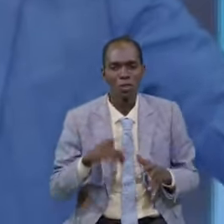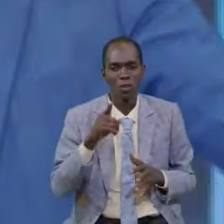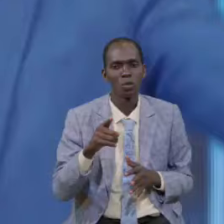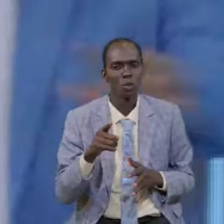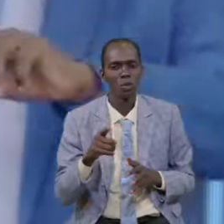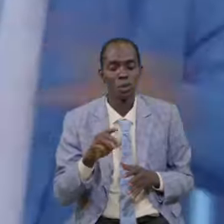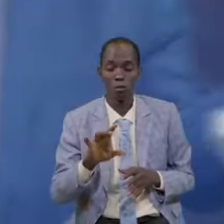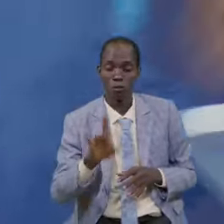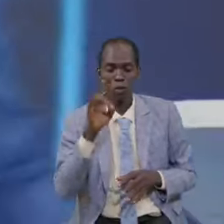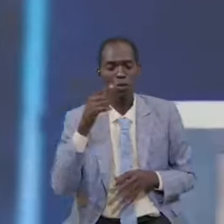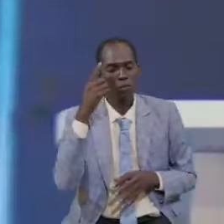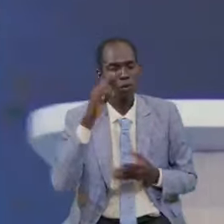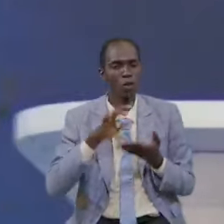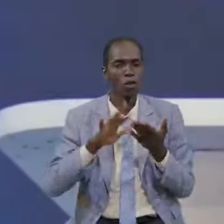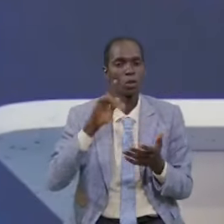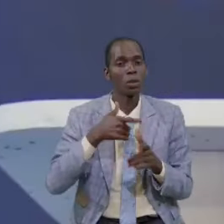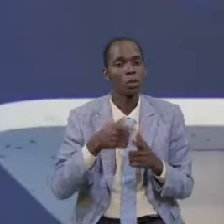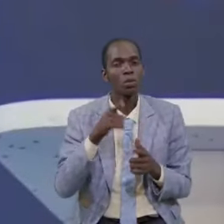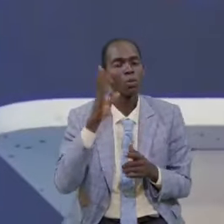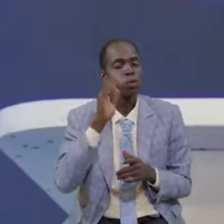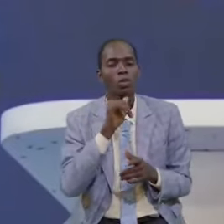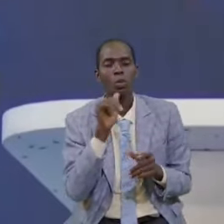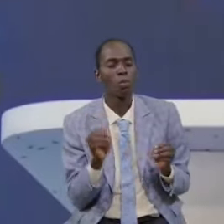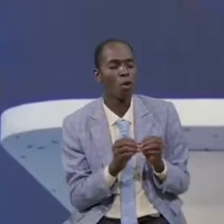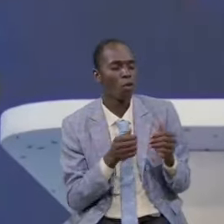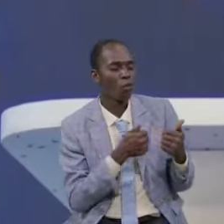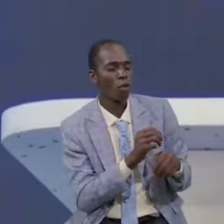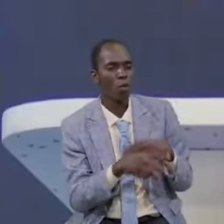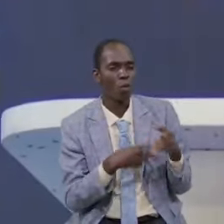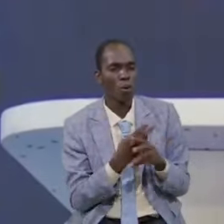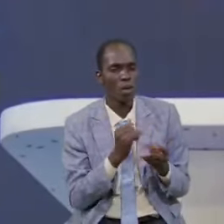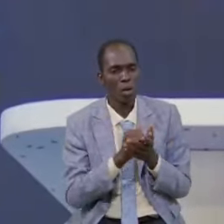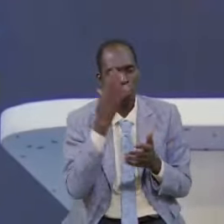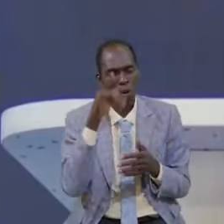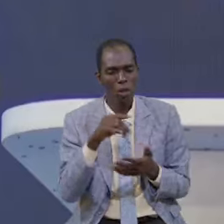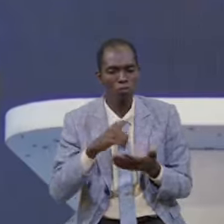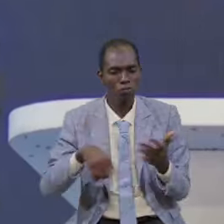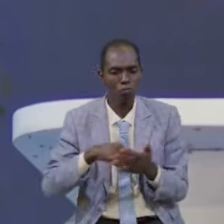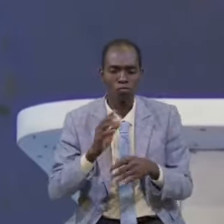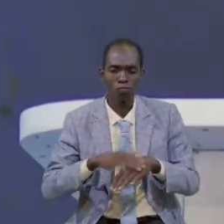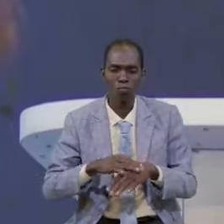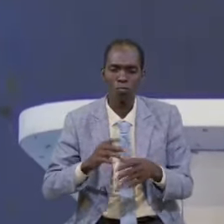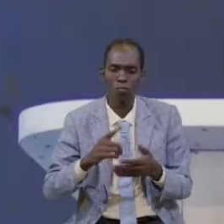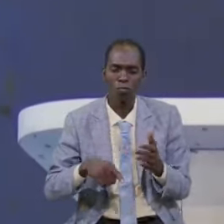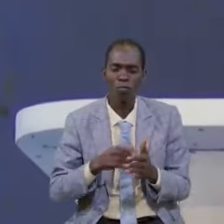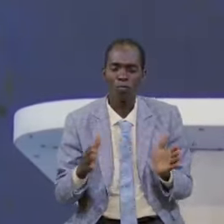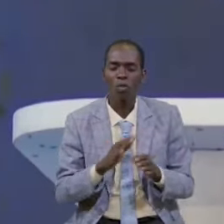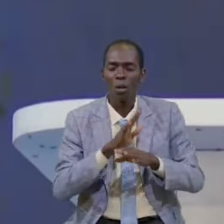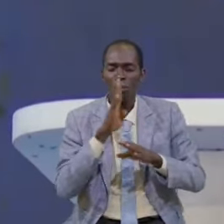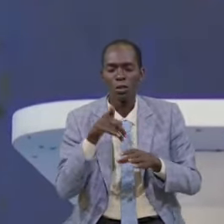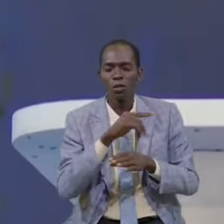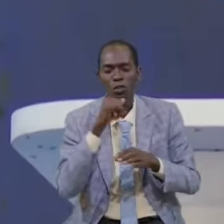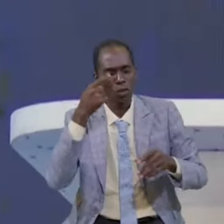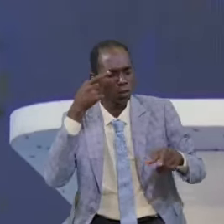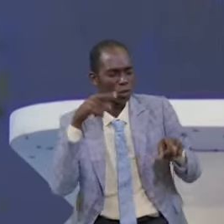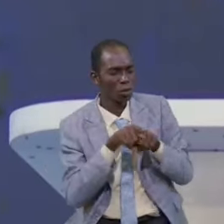the world. Be not conform to this world, but be ye transformed by the renewing of your